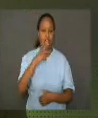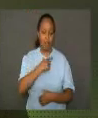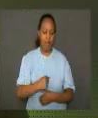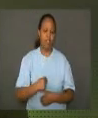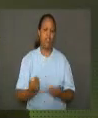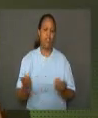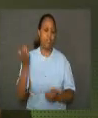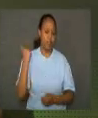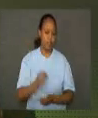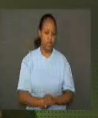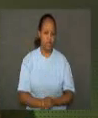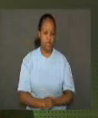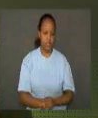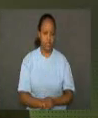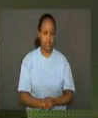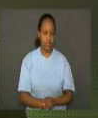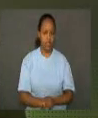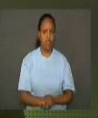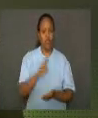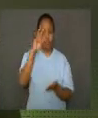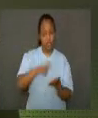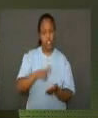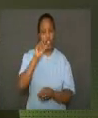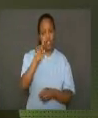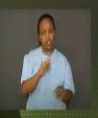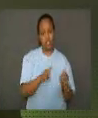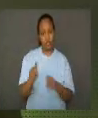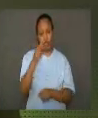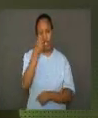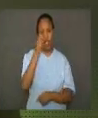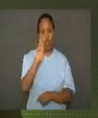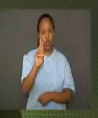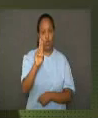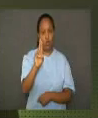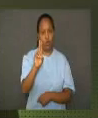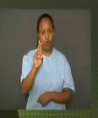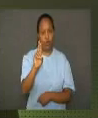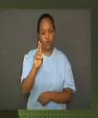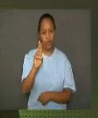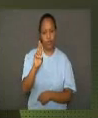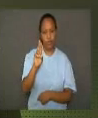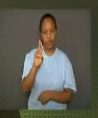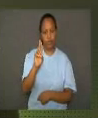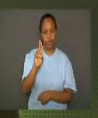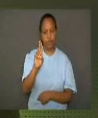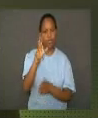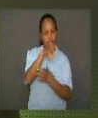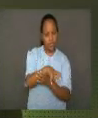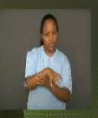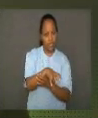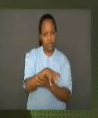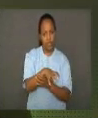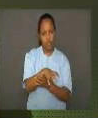members. As of 2001, the AU has the right to intervene